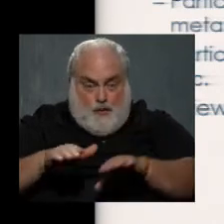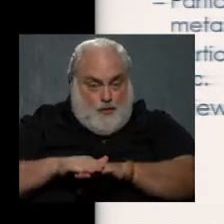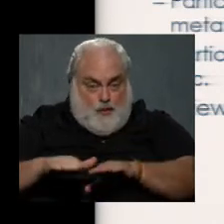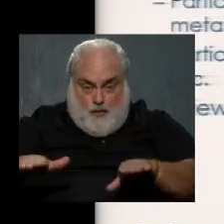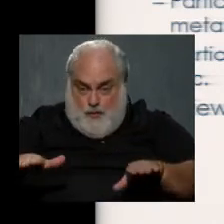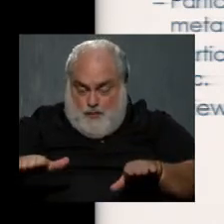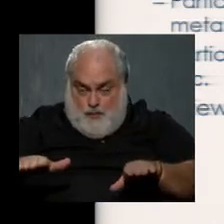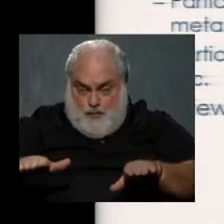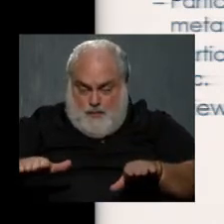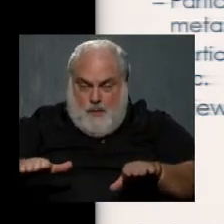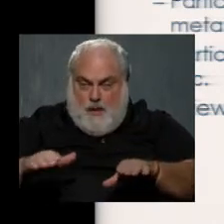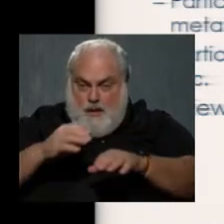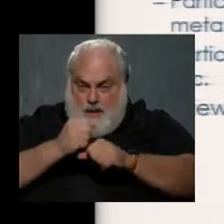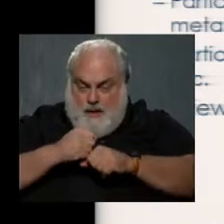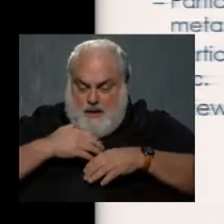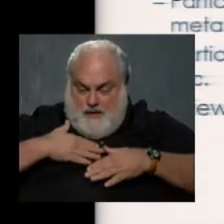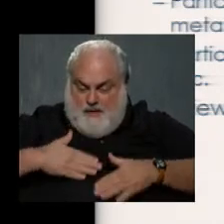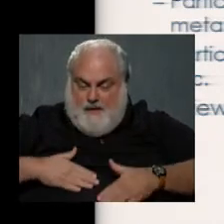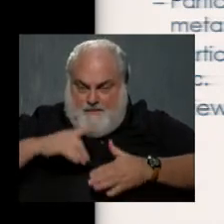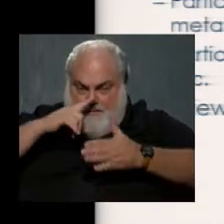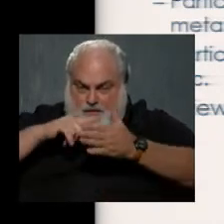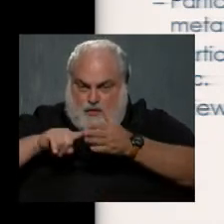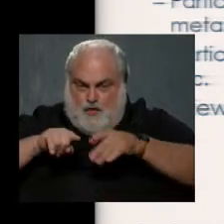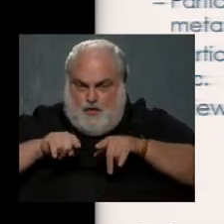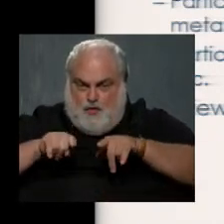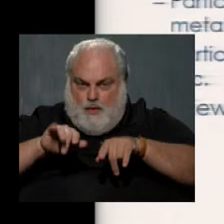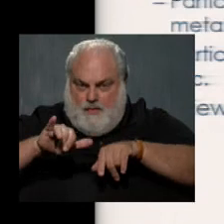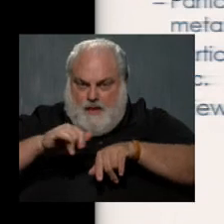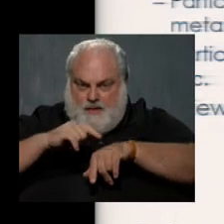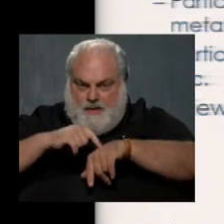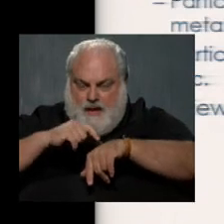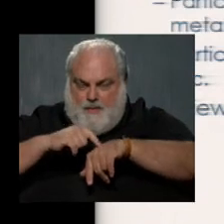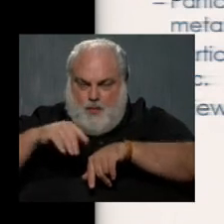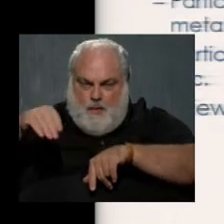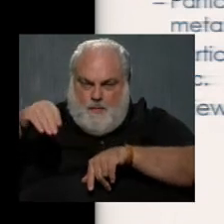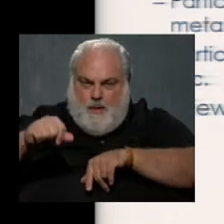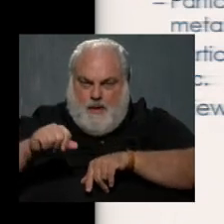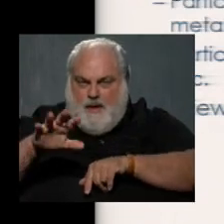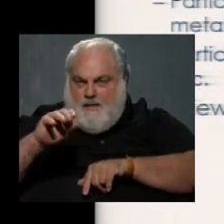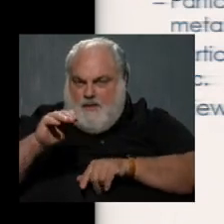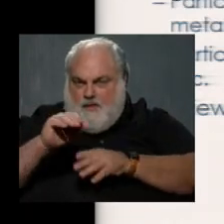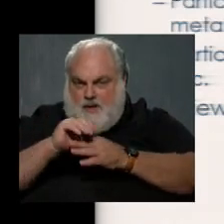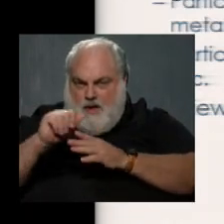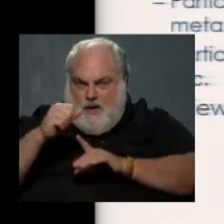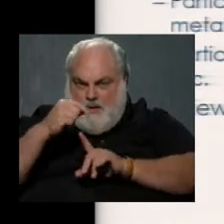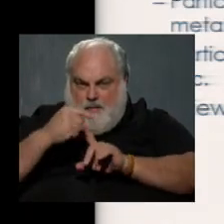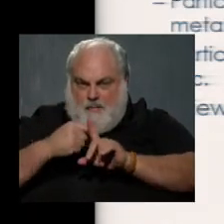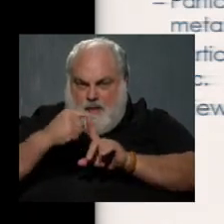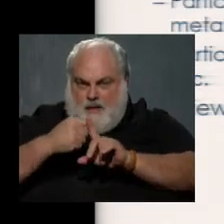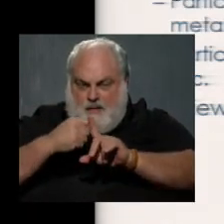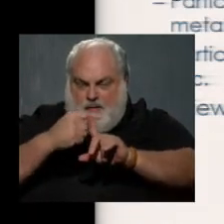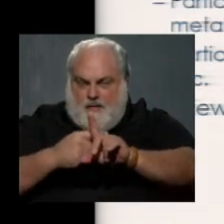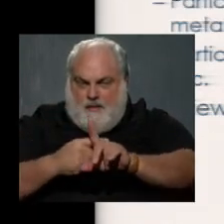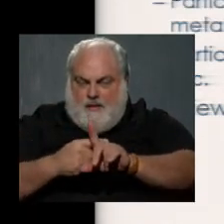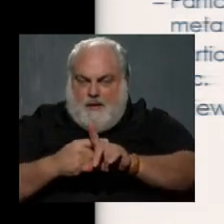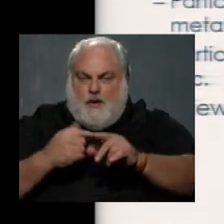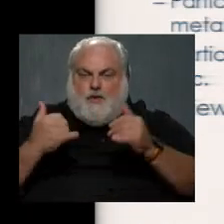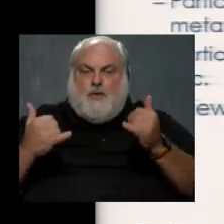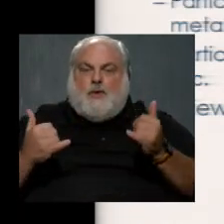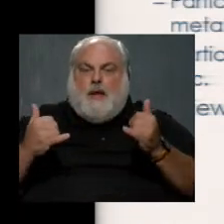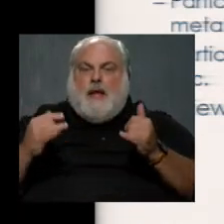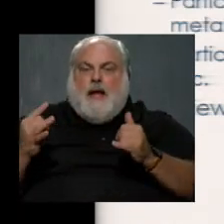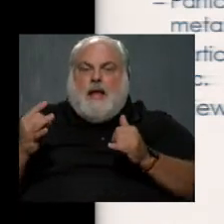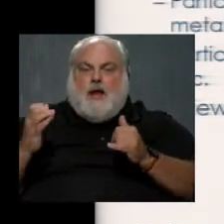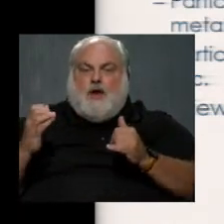not get an adult physical during that time period will pay $50 a month. To date,